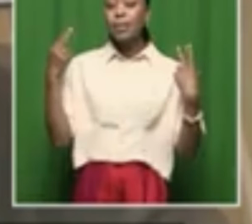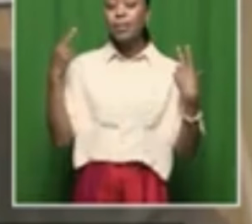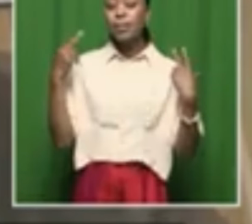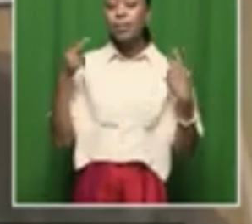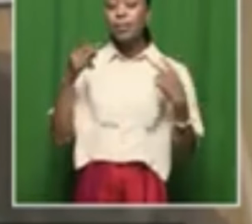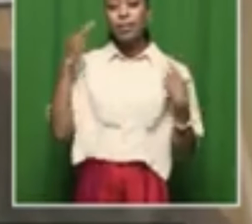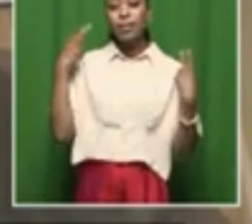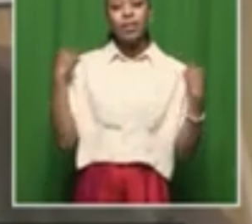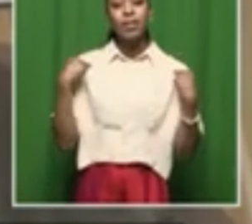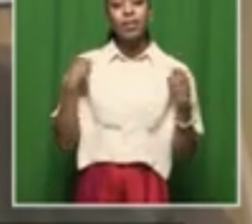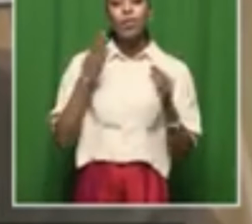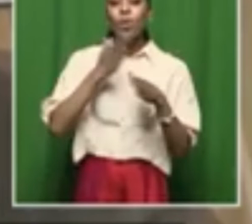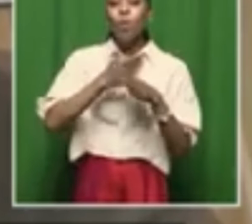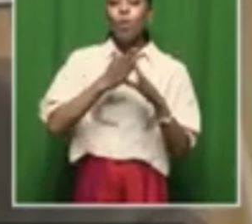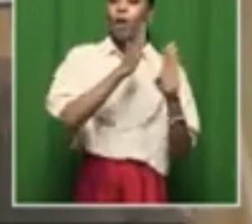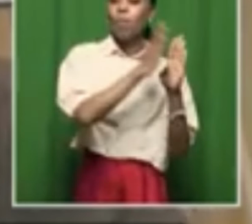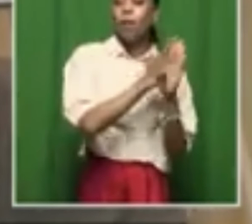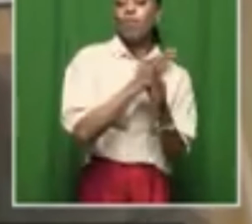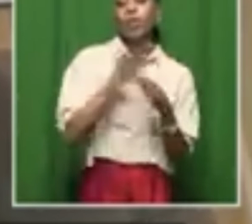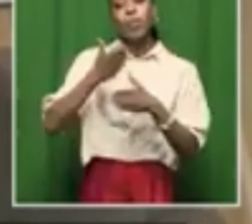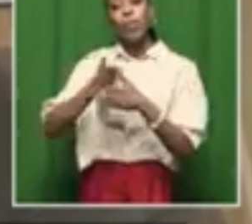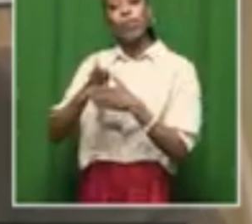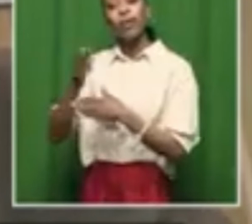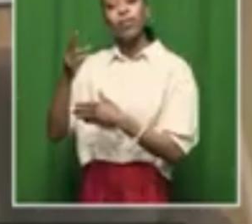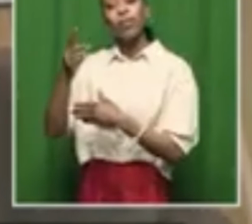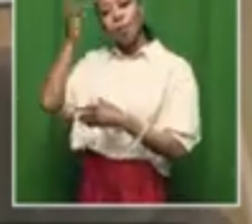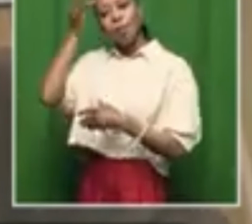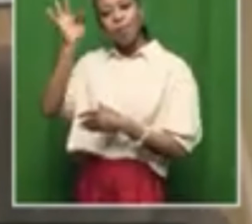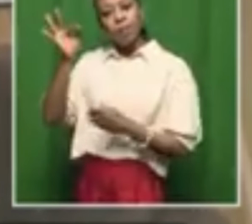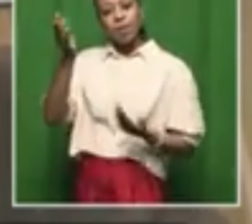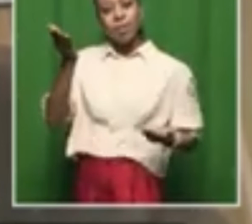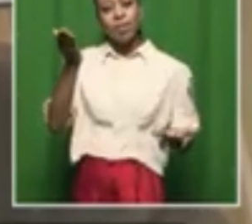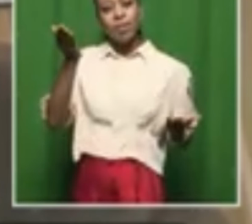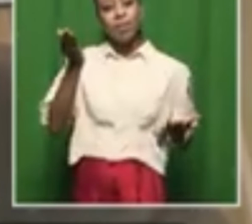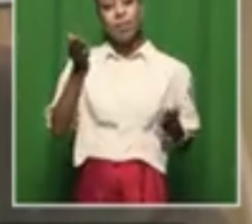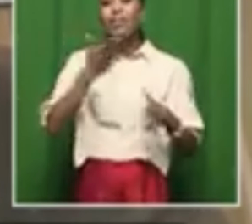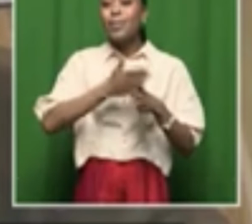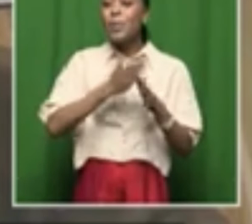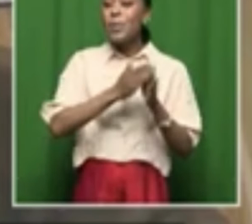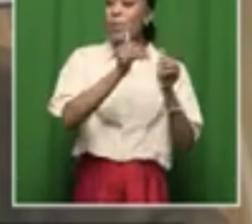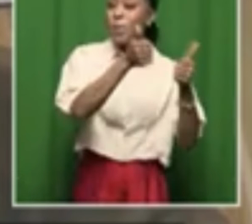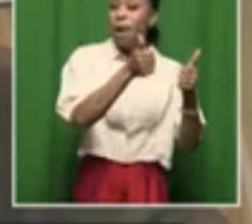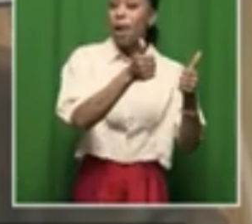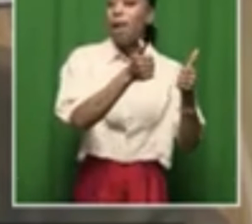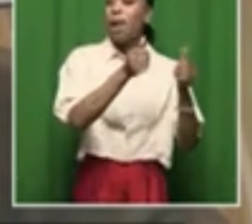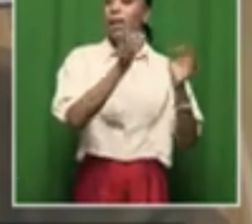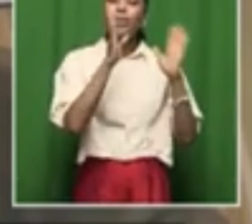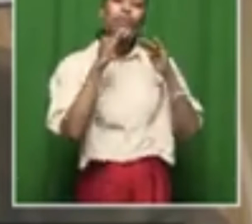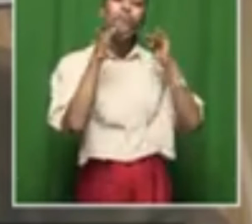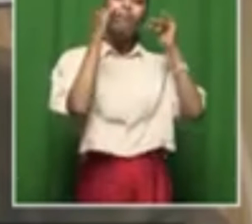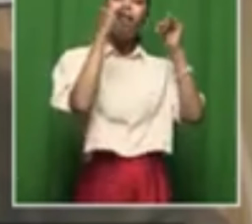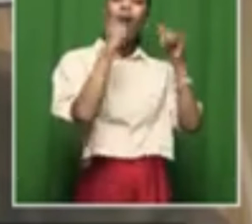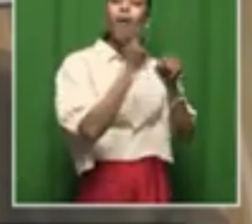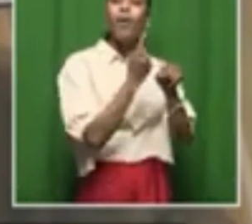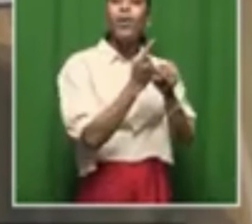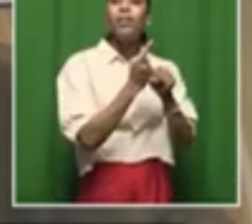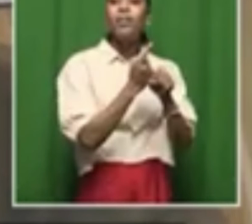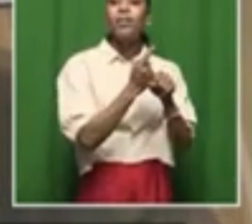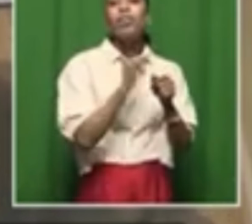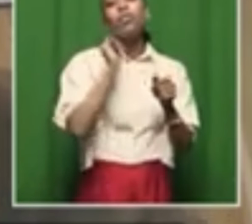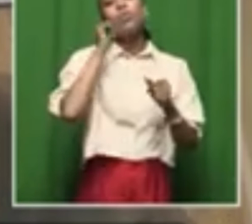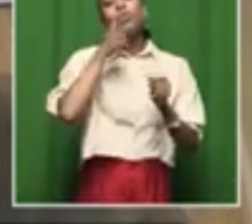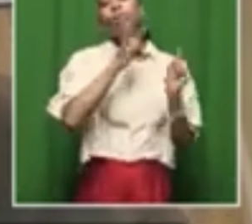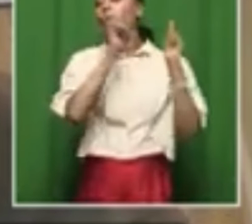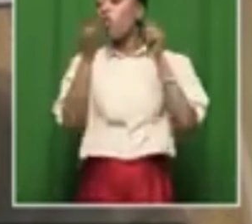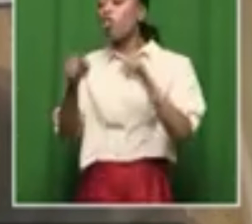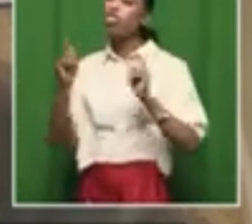moonlighting, going to work in private hospitals, where they work very, very well and smile all the time. and the following day